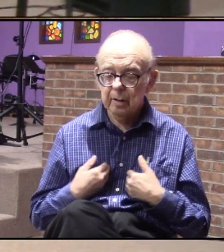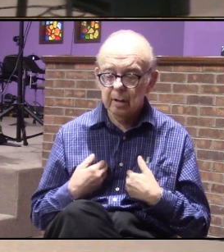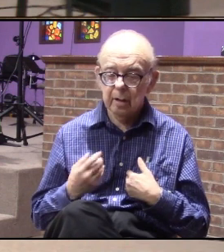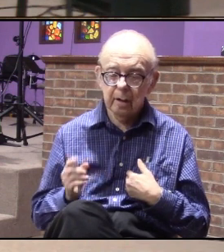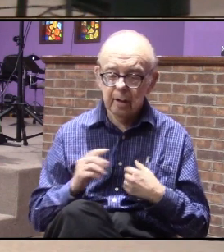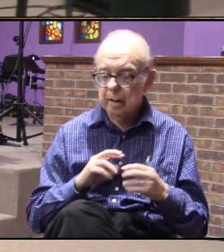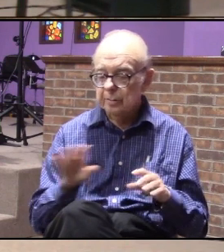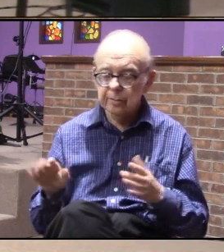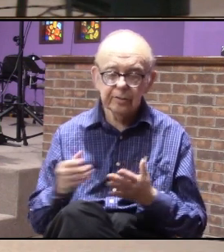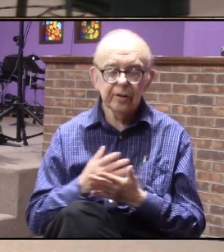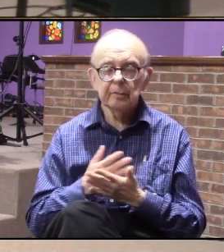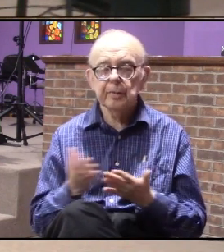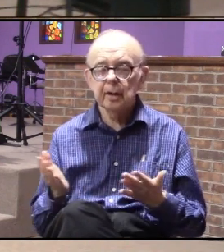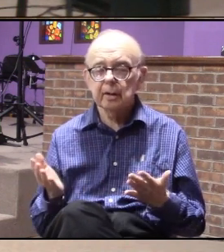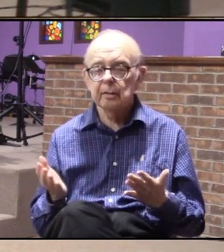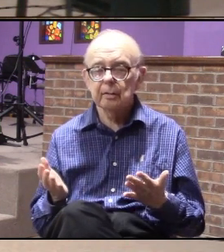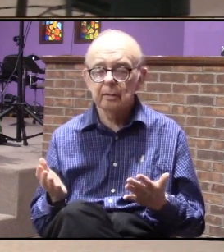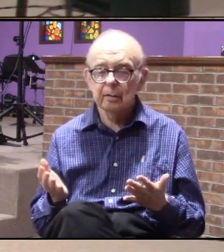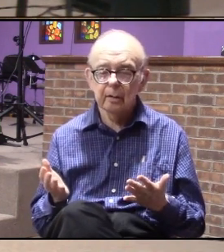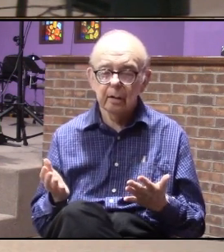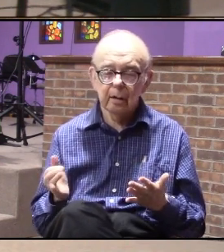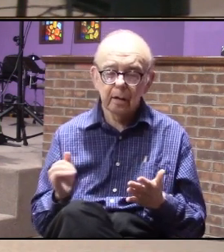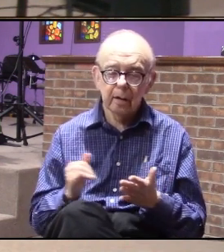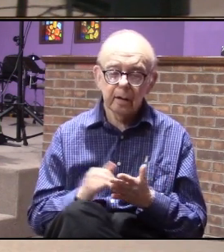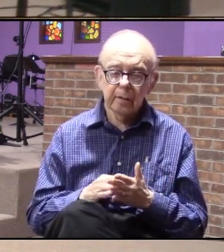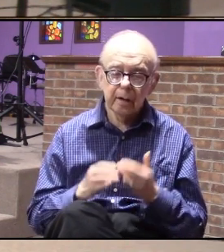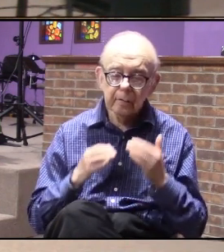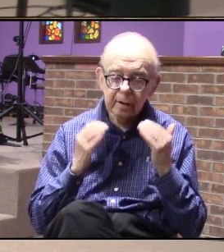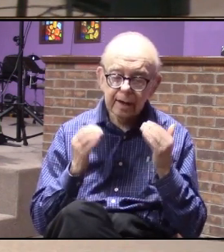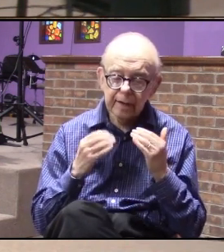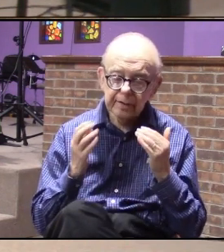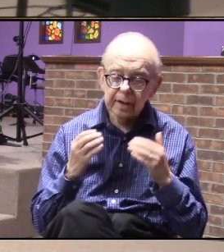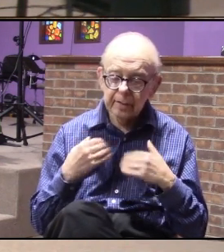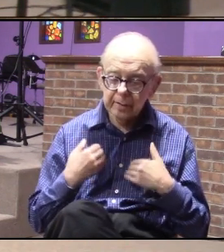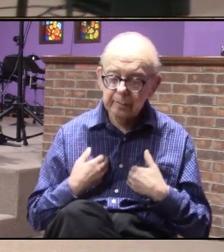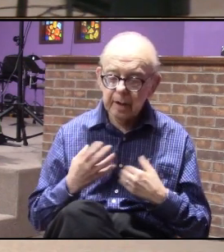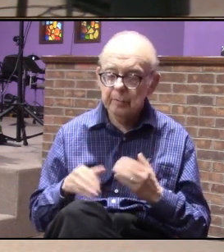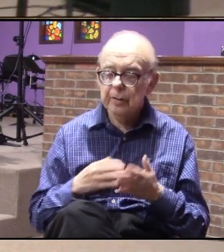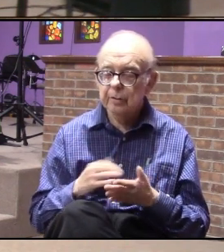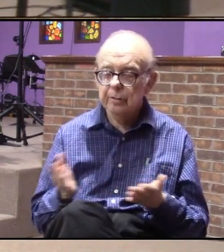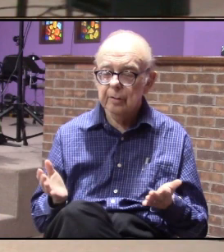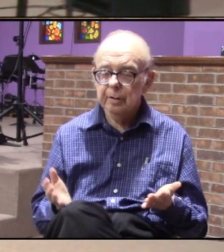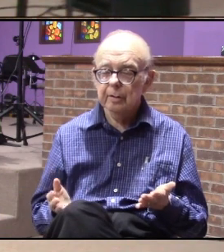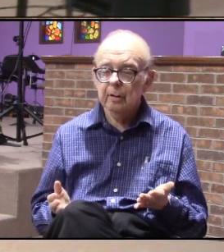around and do the same thing that we're laughing at them to do.